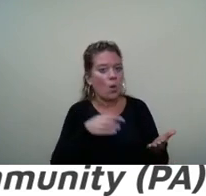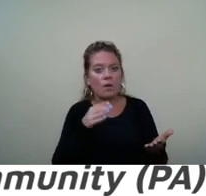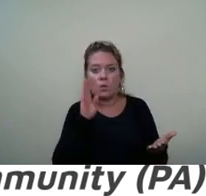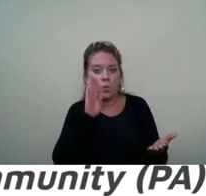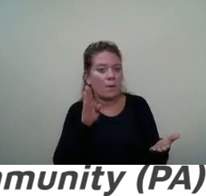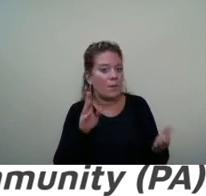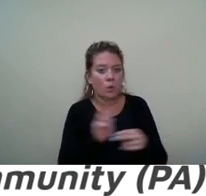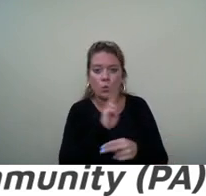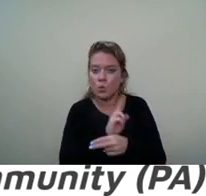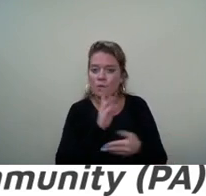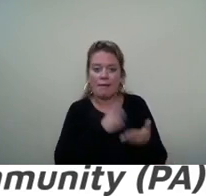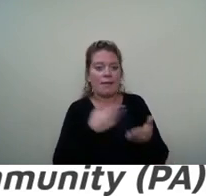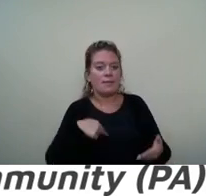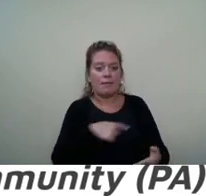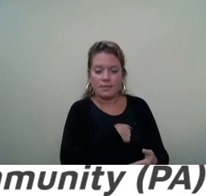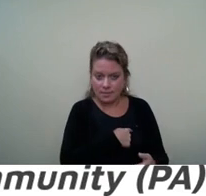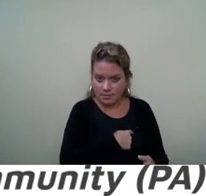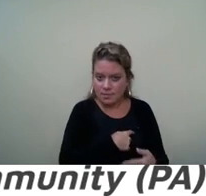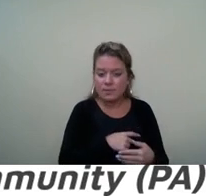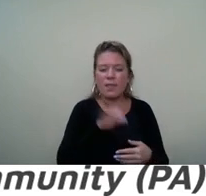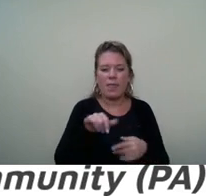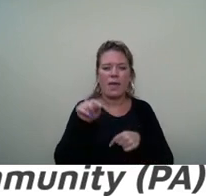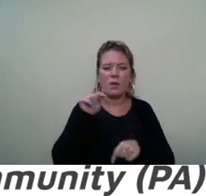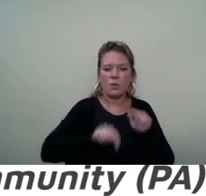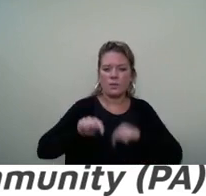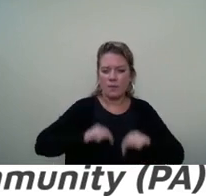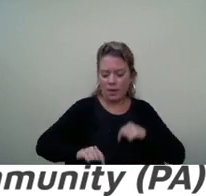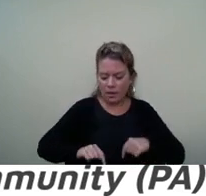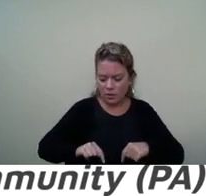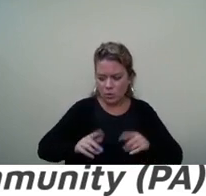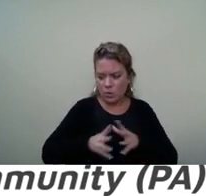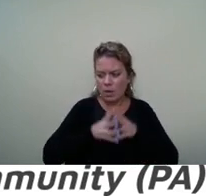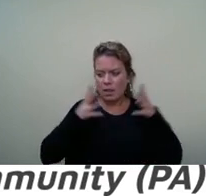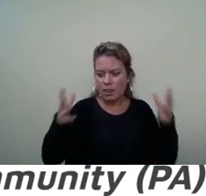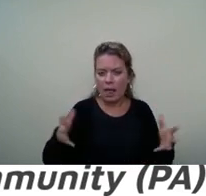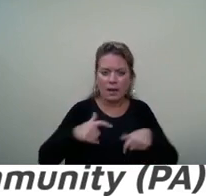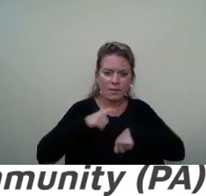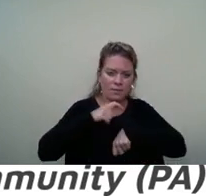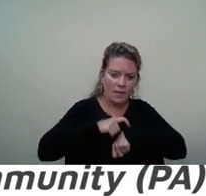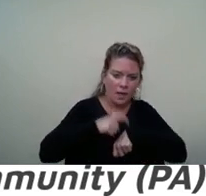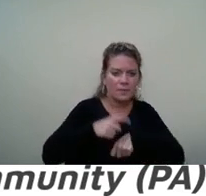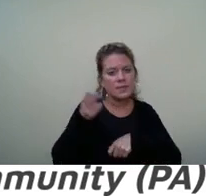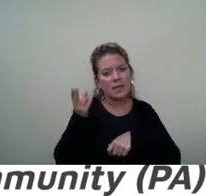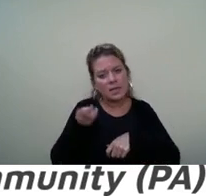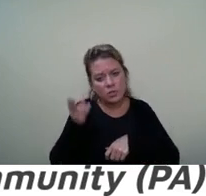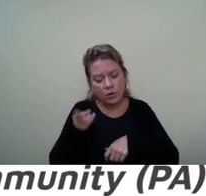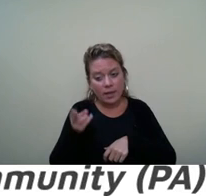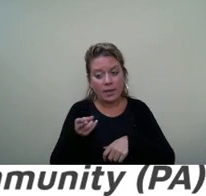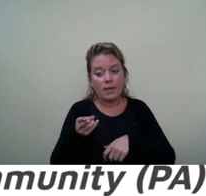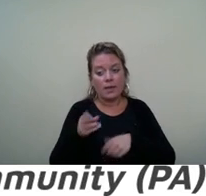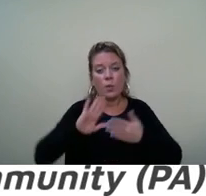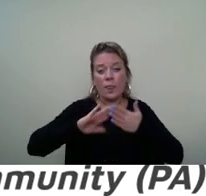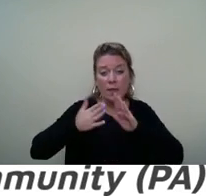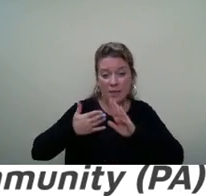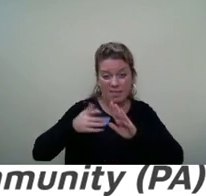perpetrated against us, right? This really goes back to a lot of times in history when this